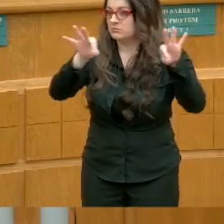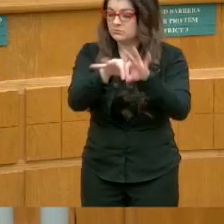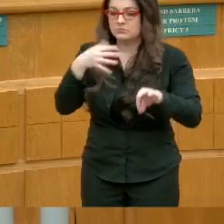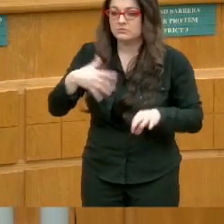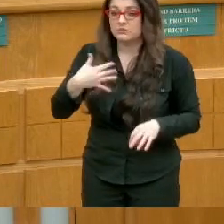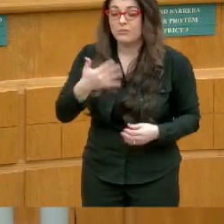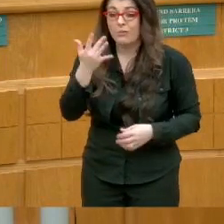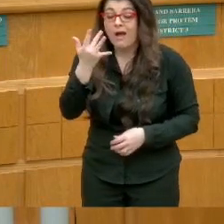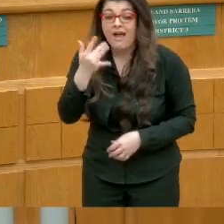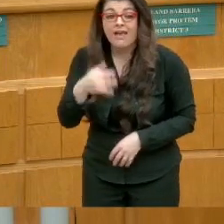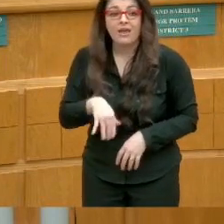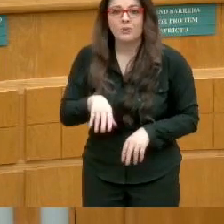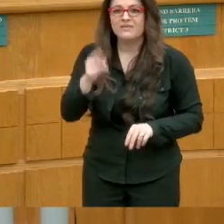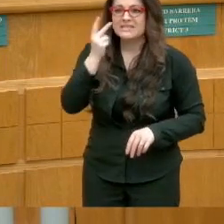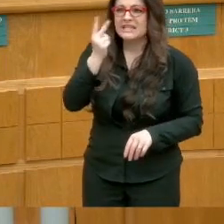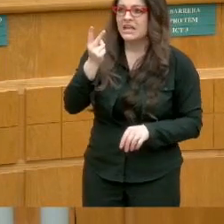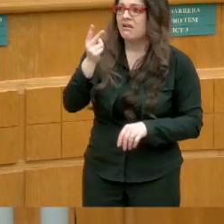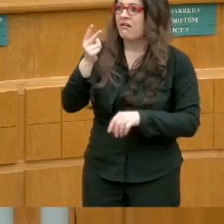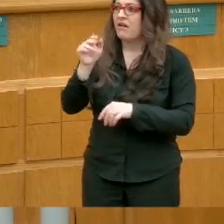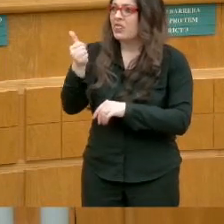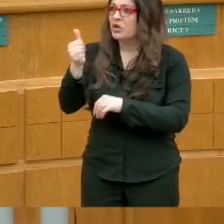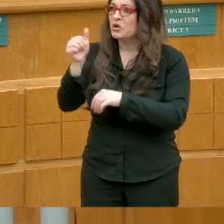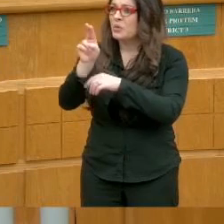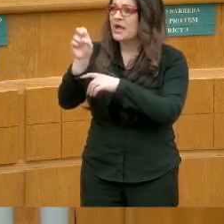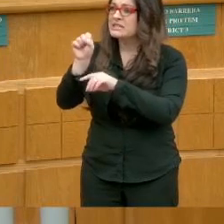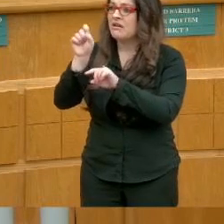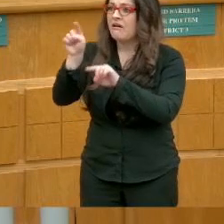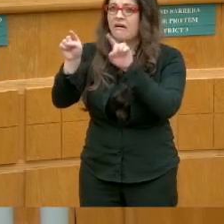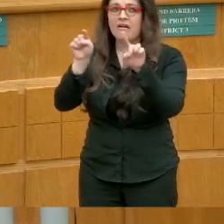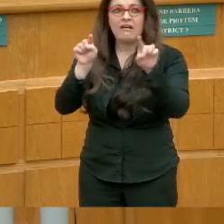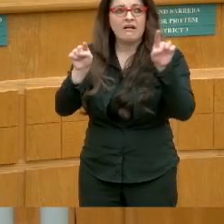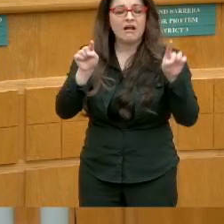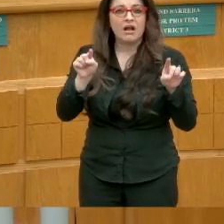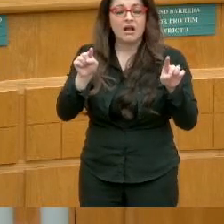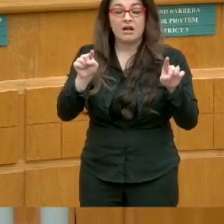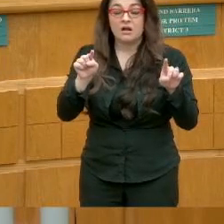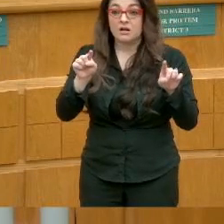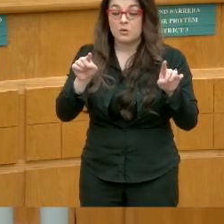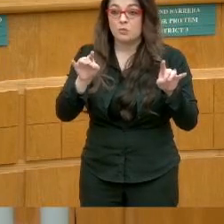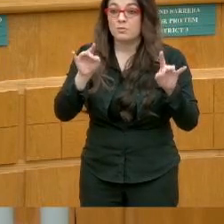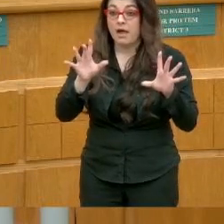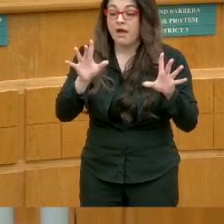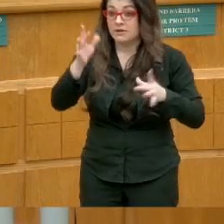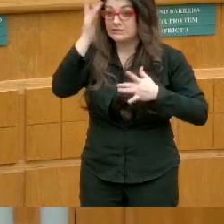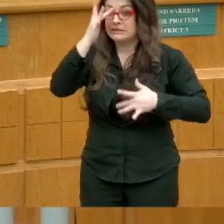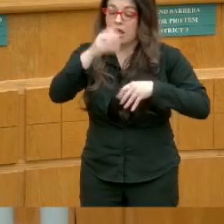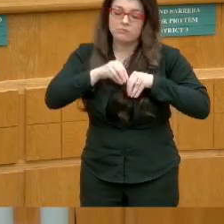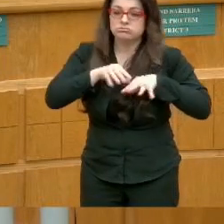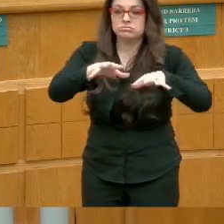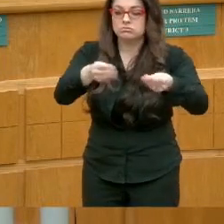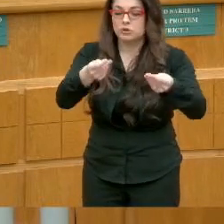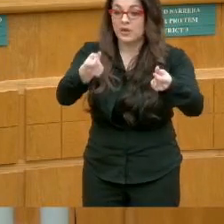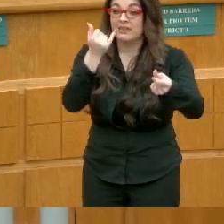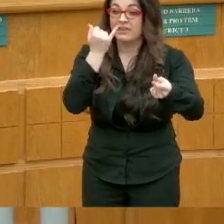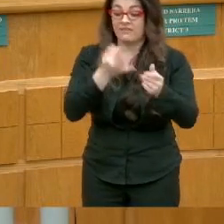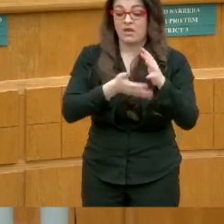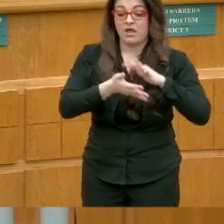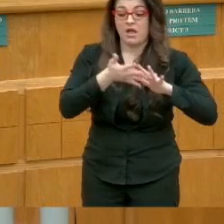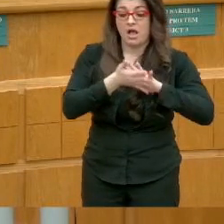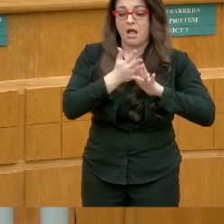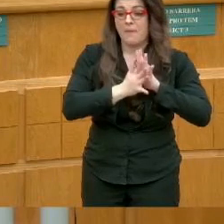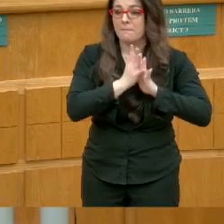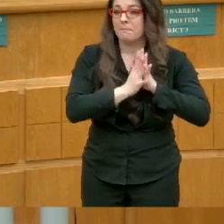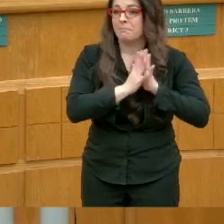that can happen in congregate settings with the COVID-19 very quickly. So we are paying extra attention to these places